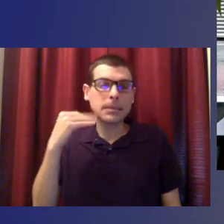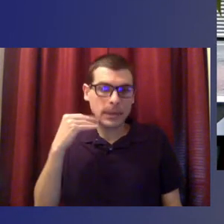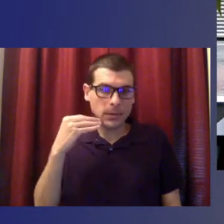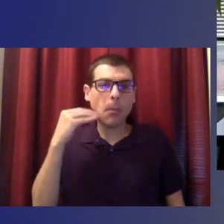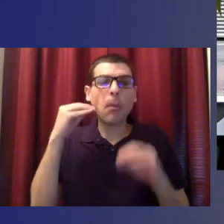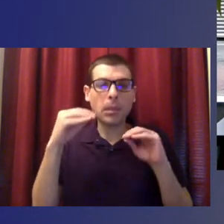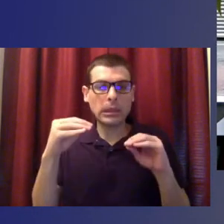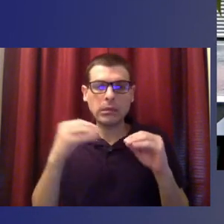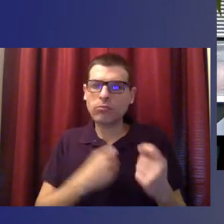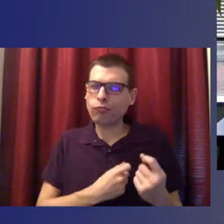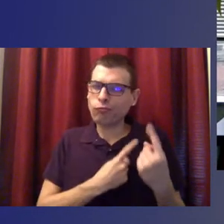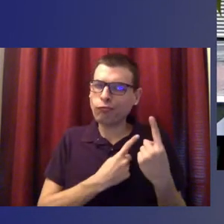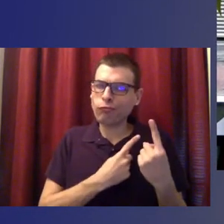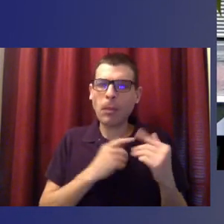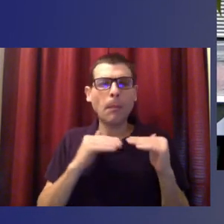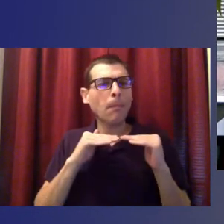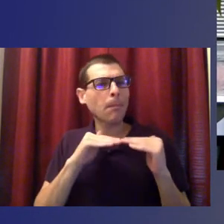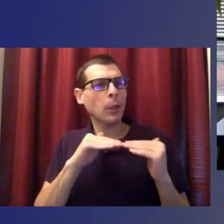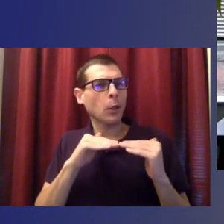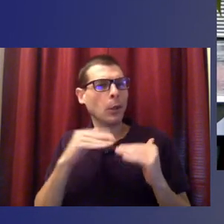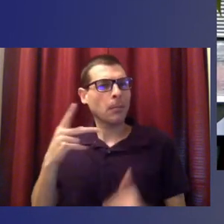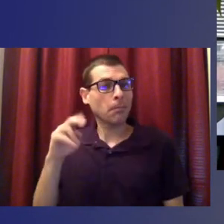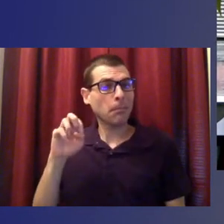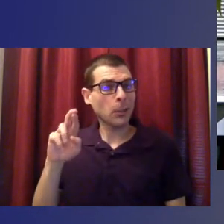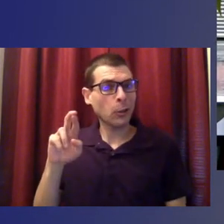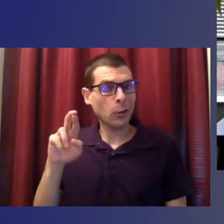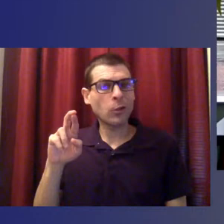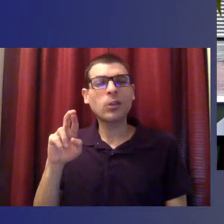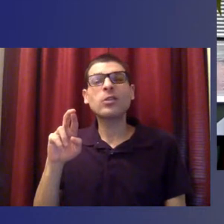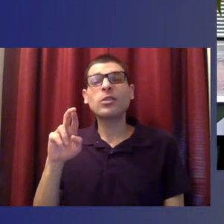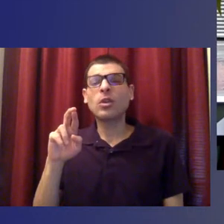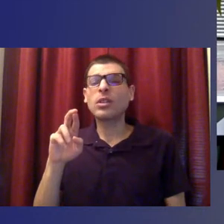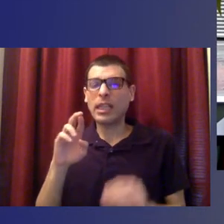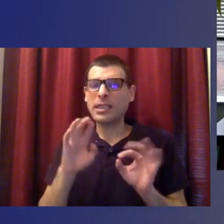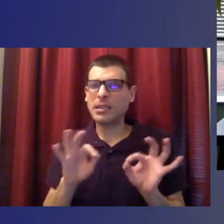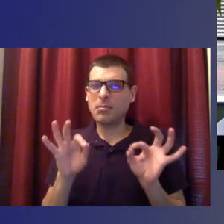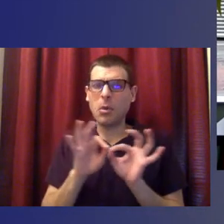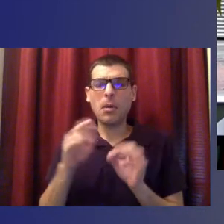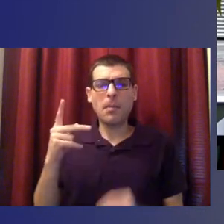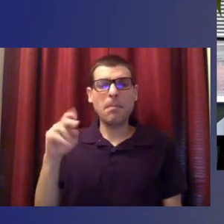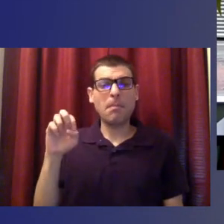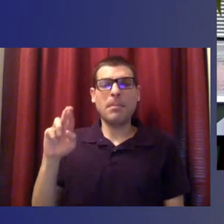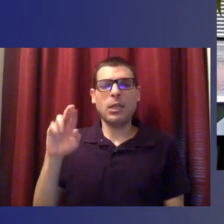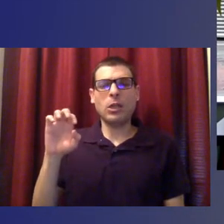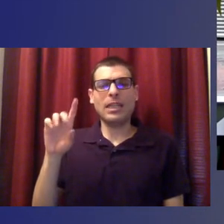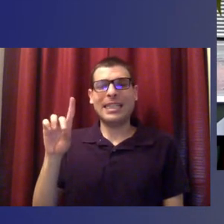there are peer delivered services. And I want to give you a shout out at Central City Concern, because you've obviously been a leader in this